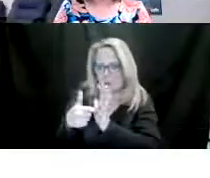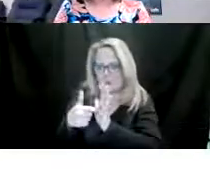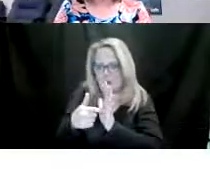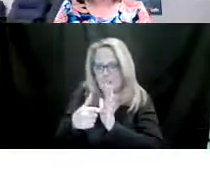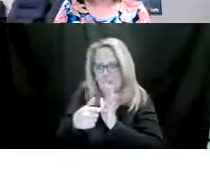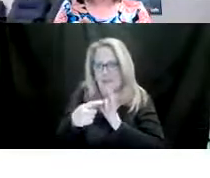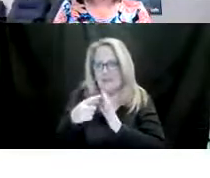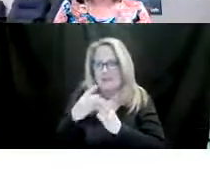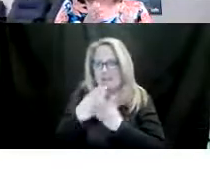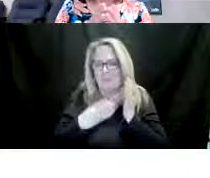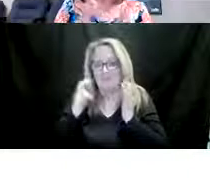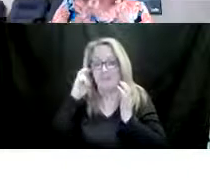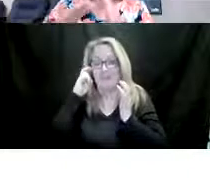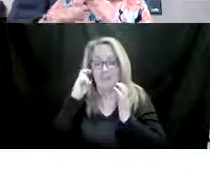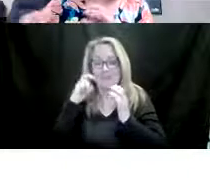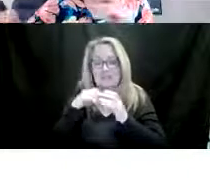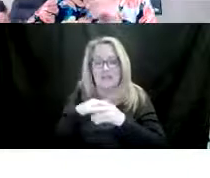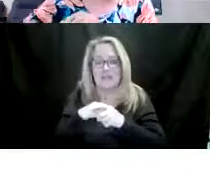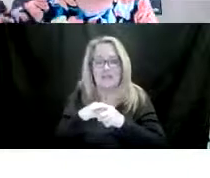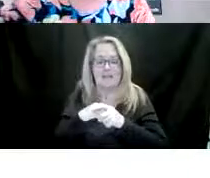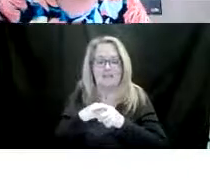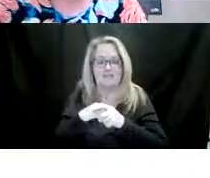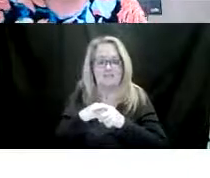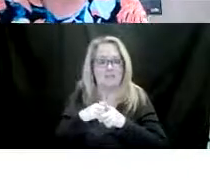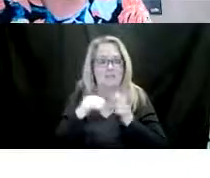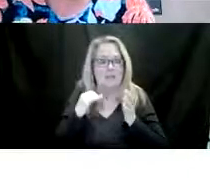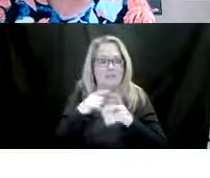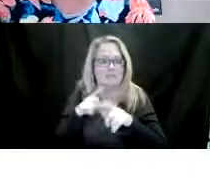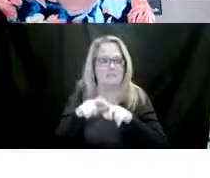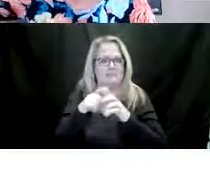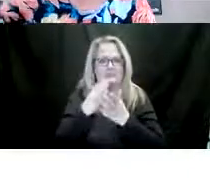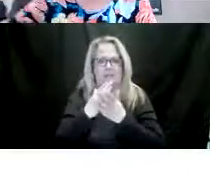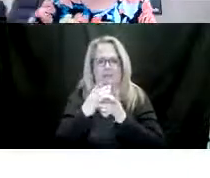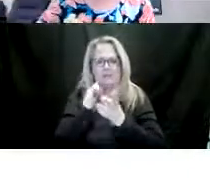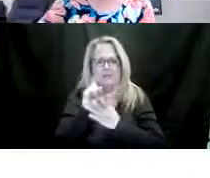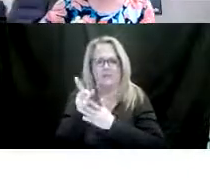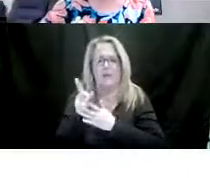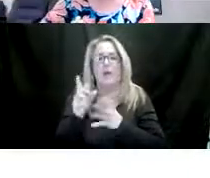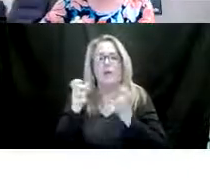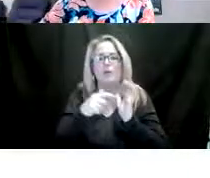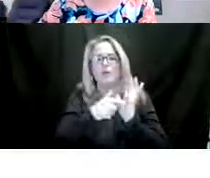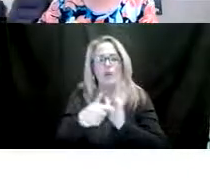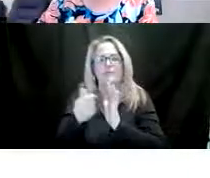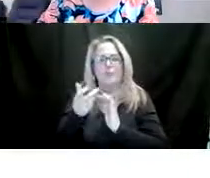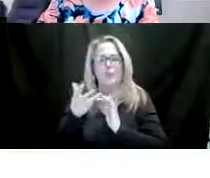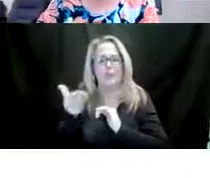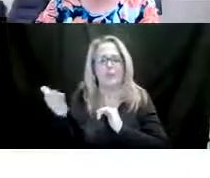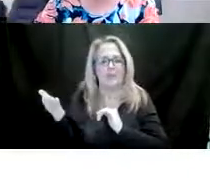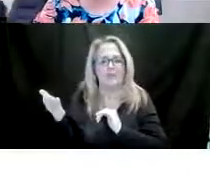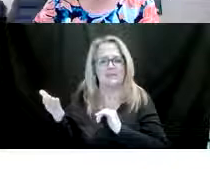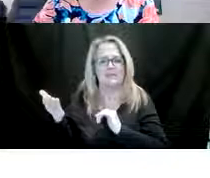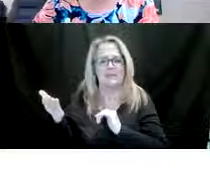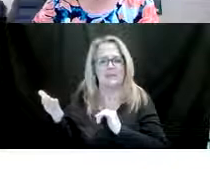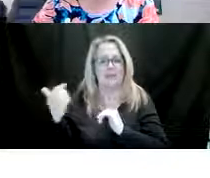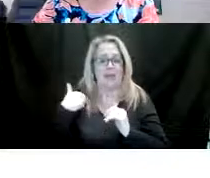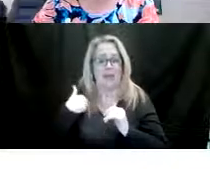some of these things. We're not yet to the bigger picture. I'm going to stop here just a second, and I want to show you a few items